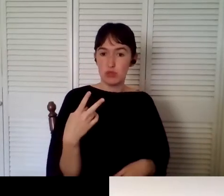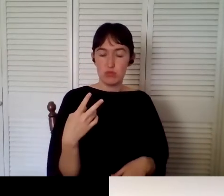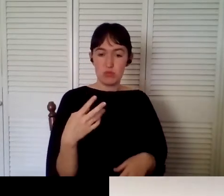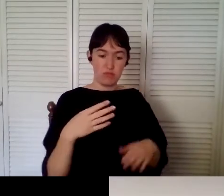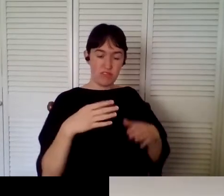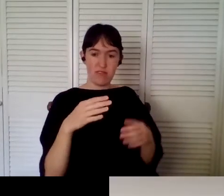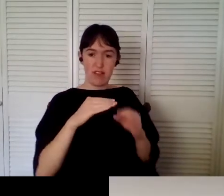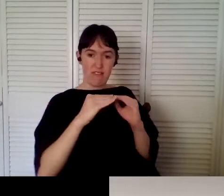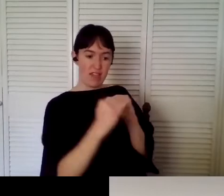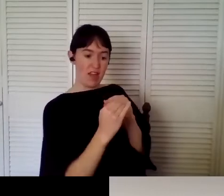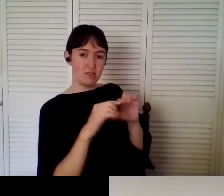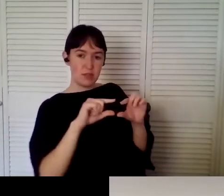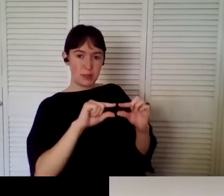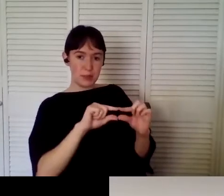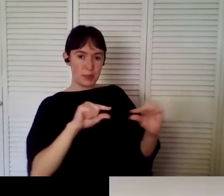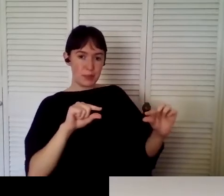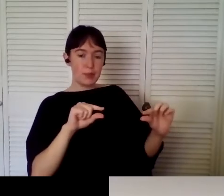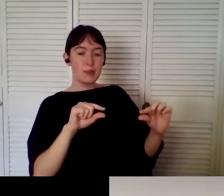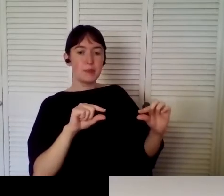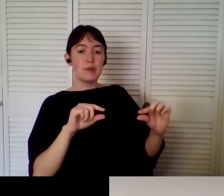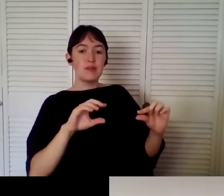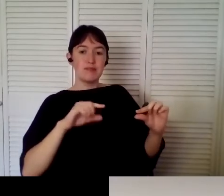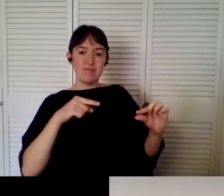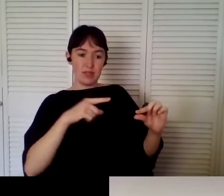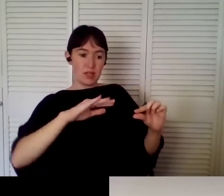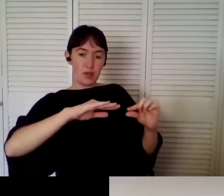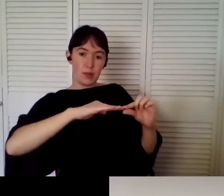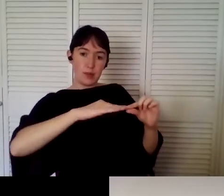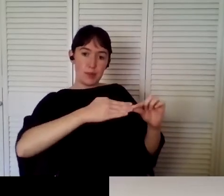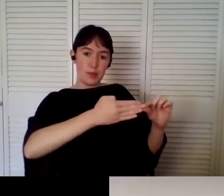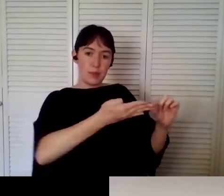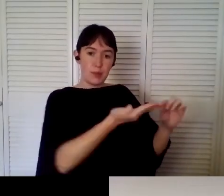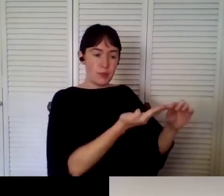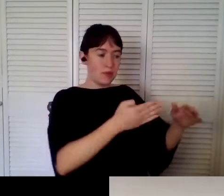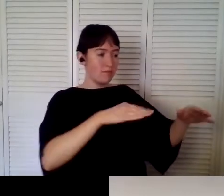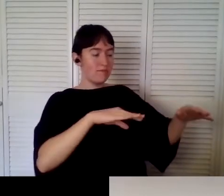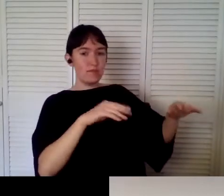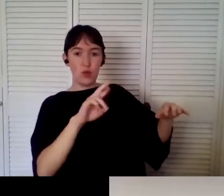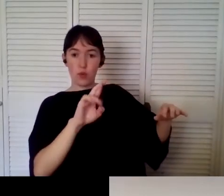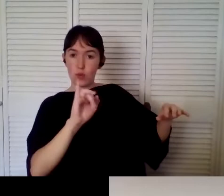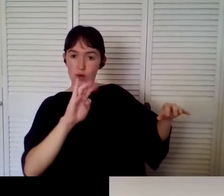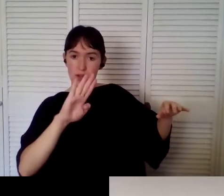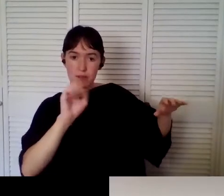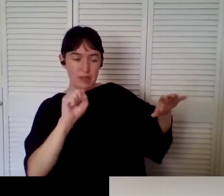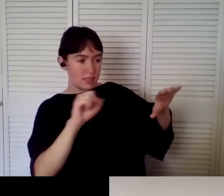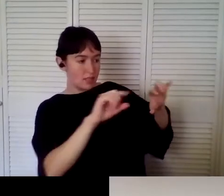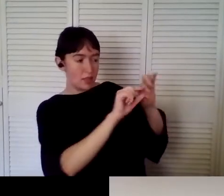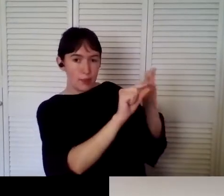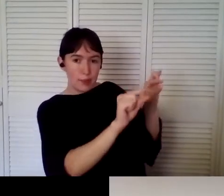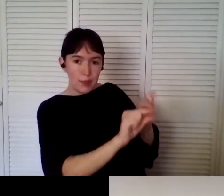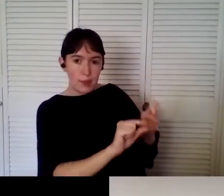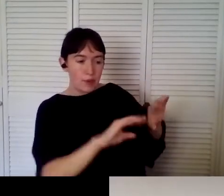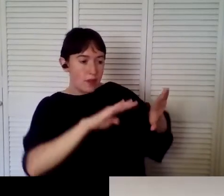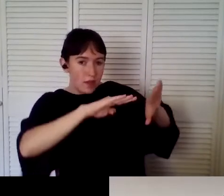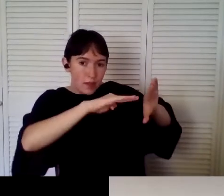flat, as it's going and twisting and goes between the ribs, the extra twist snaps it. Right.